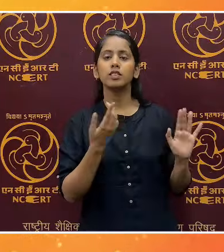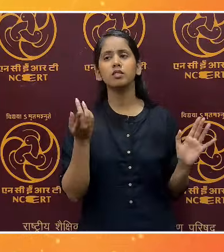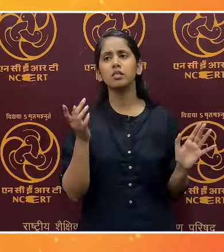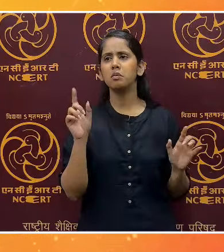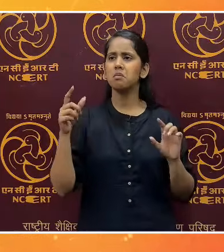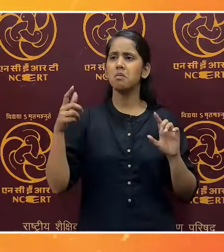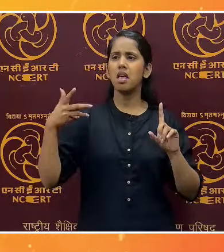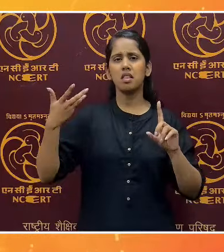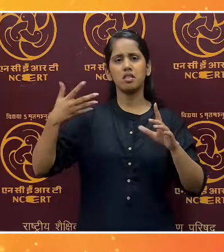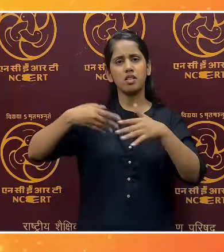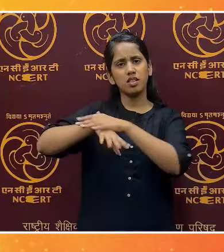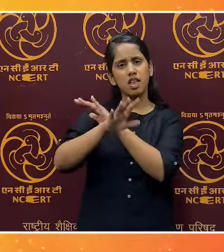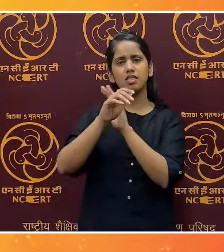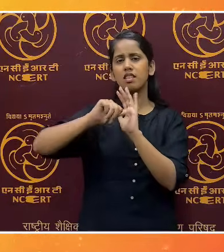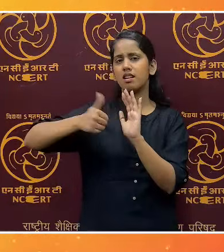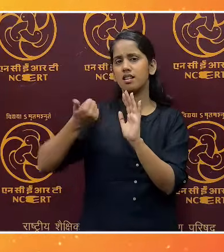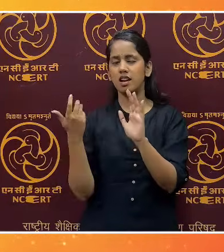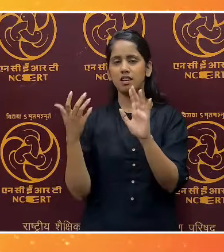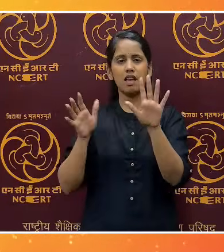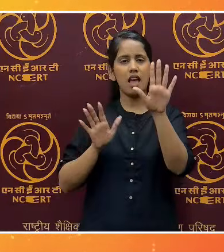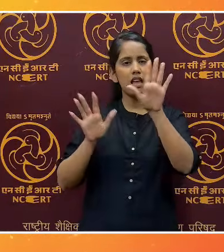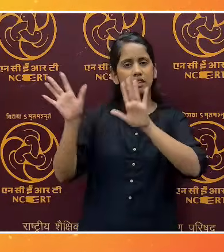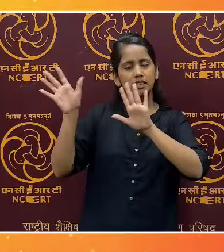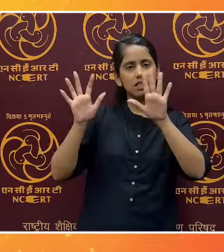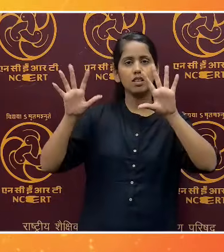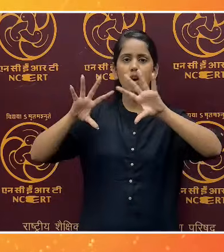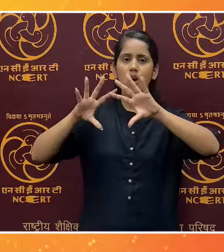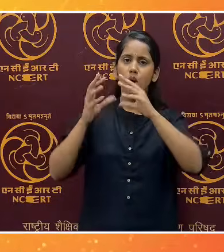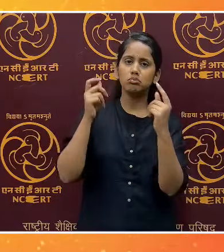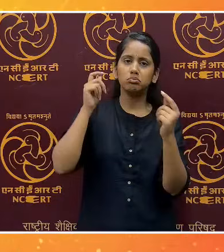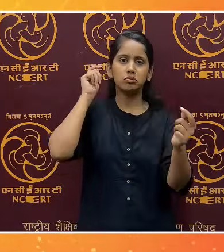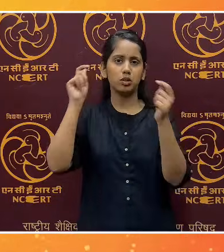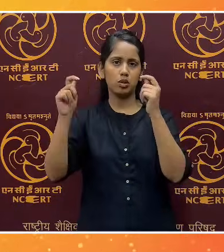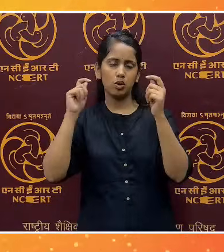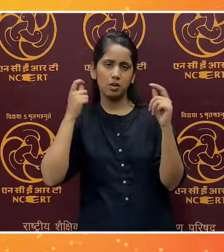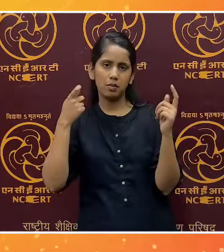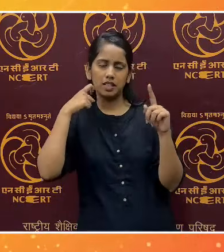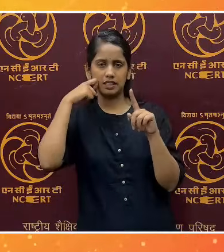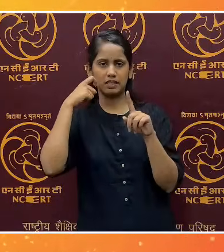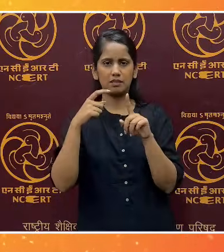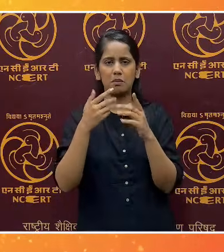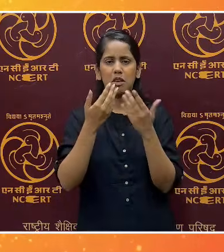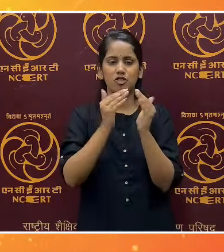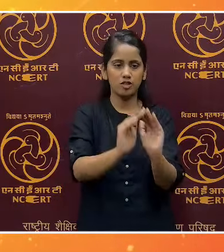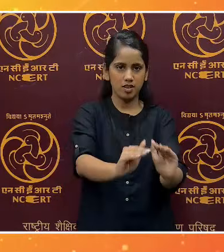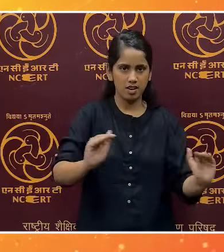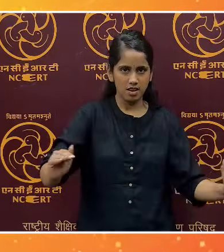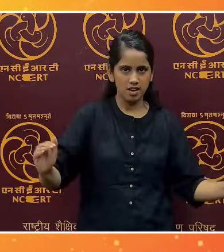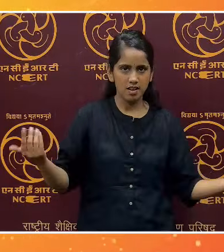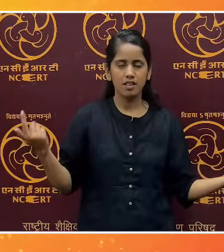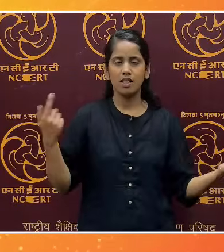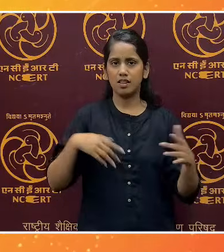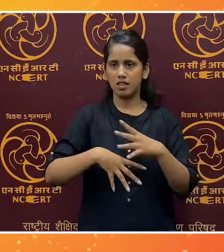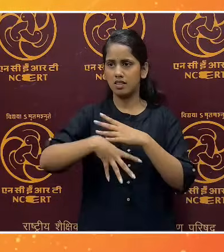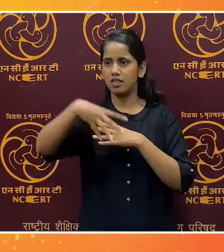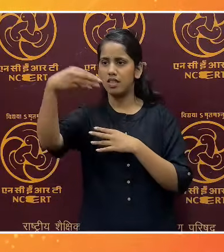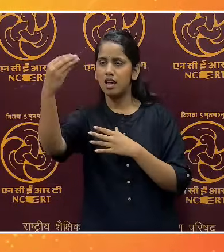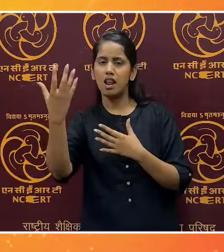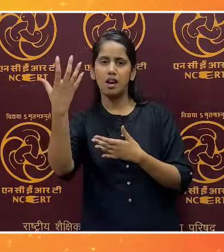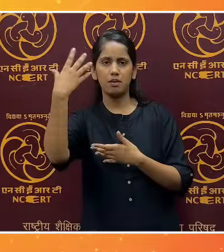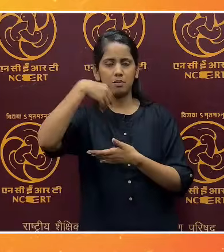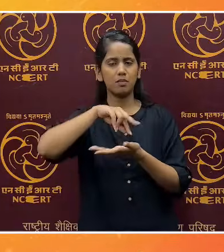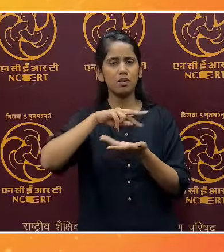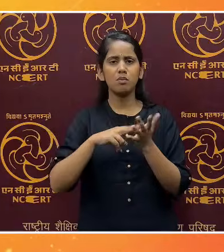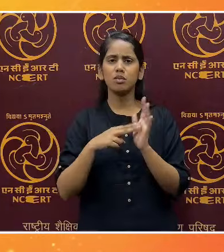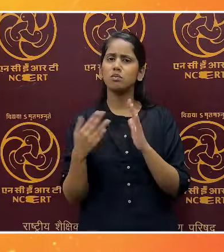use. It's animation. Otherwise, we can go for role play. A kid is portraying the character of Raven and the Fox.